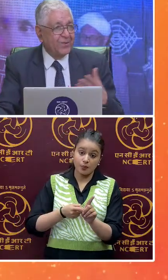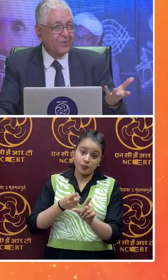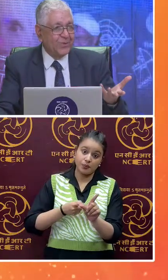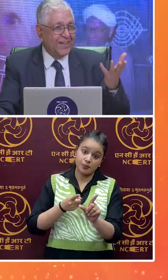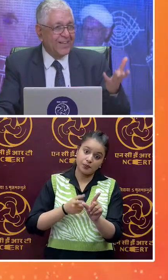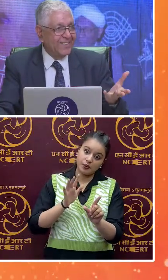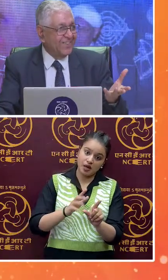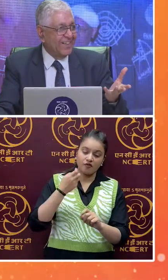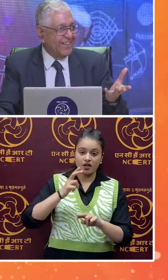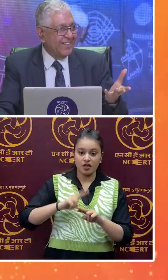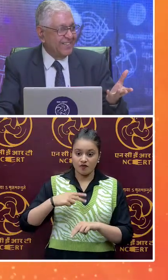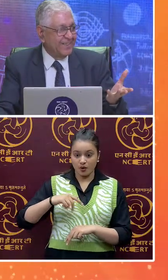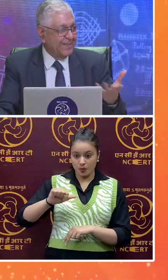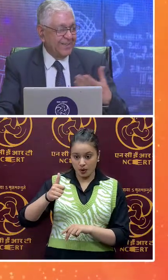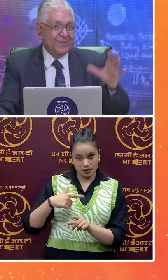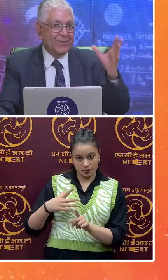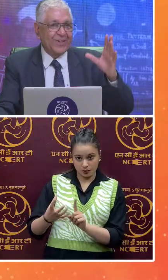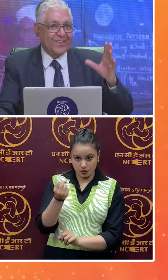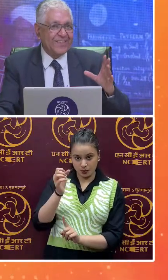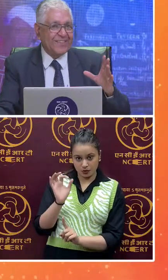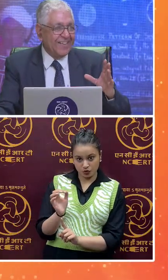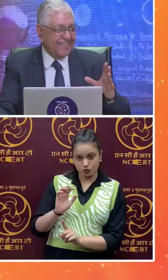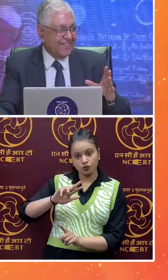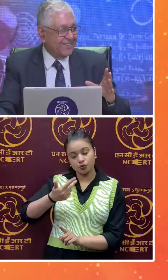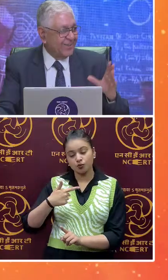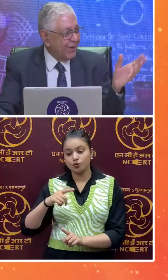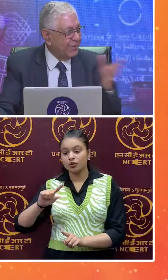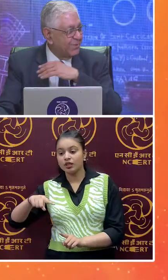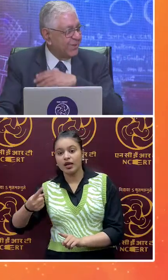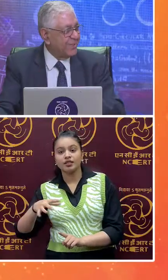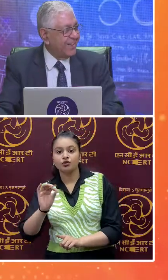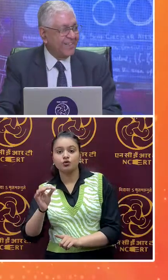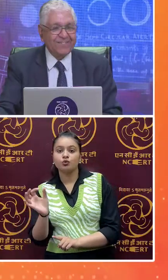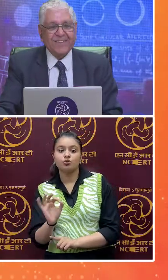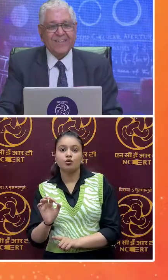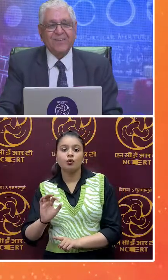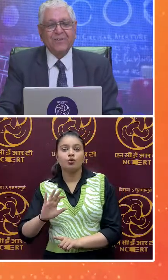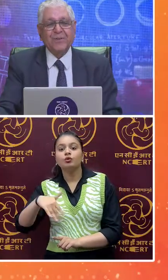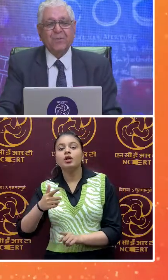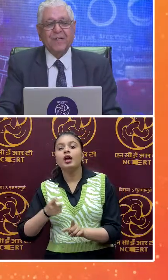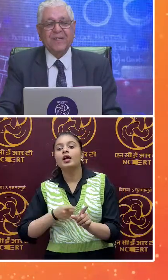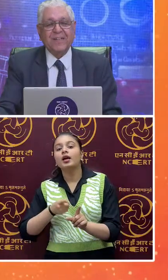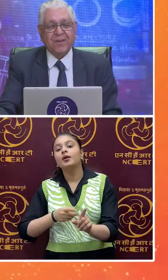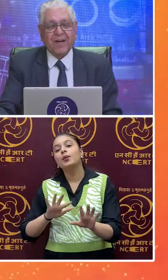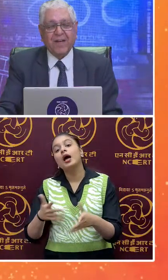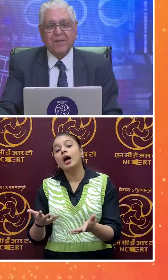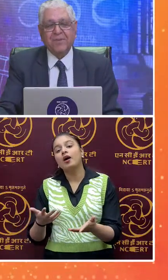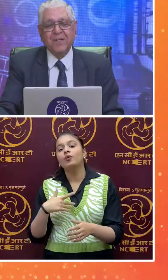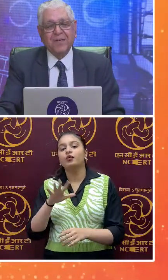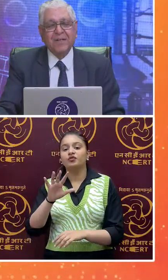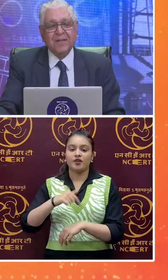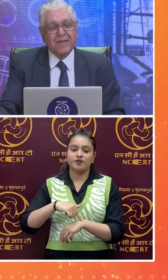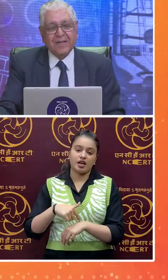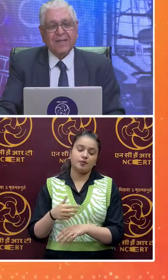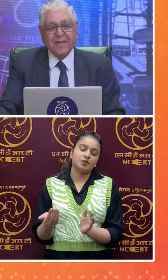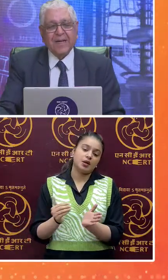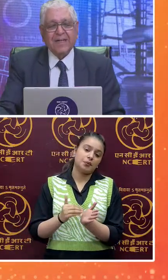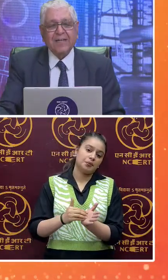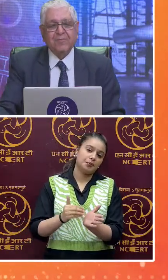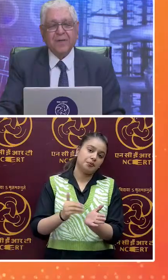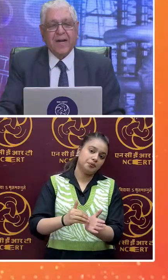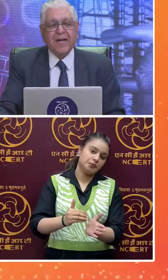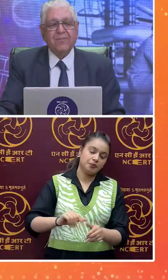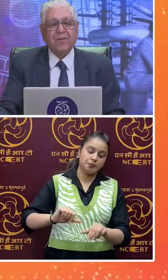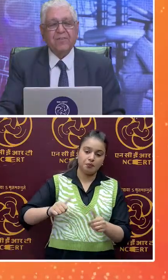If you do not get it one year, you are not considered next year. So, you have to be nominated every year. So, he was nominated 5 times. He did not get